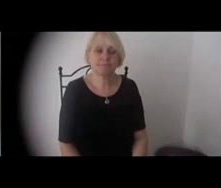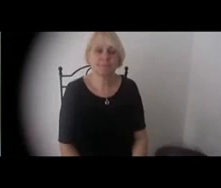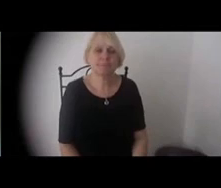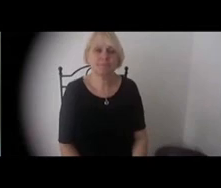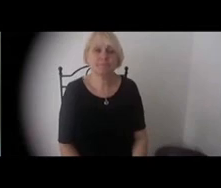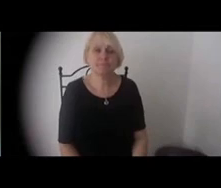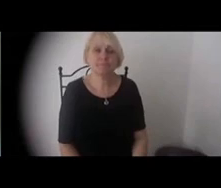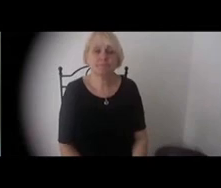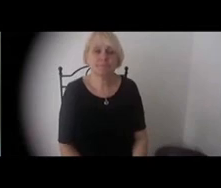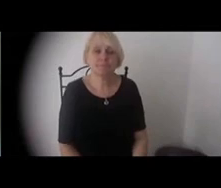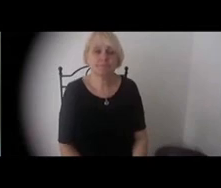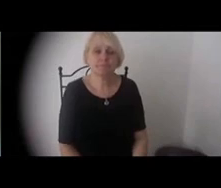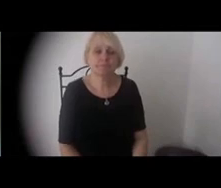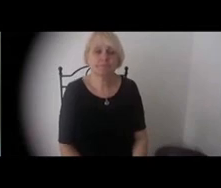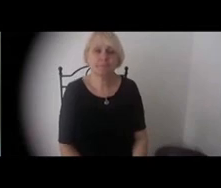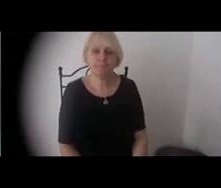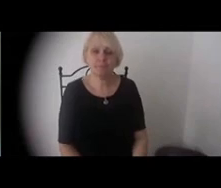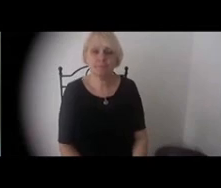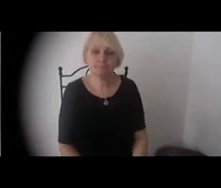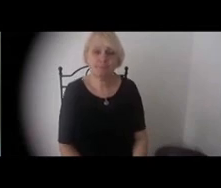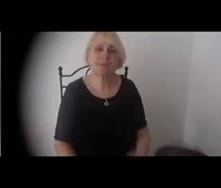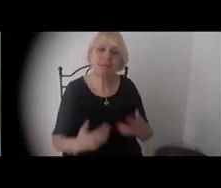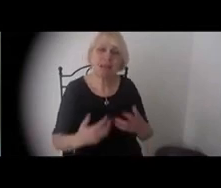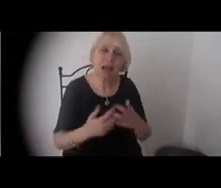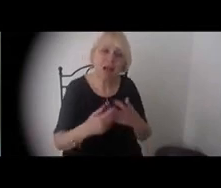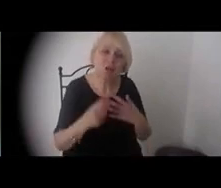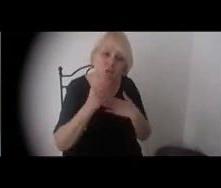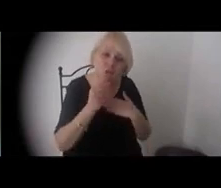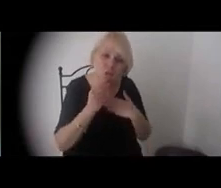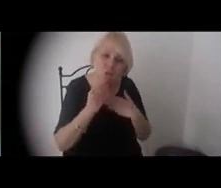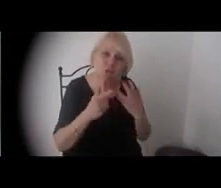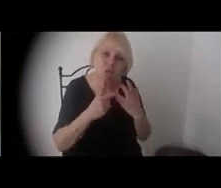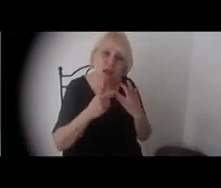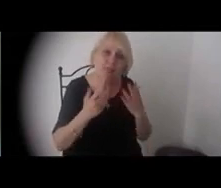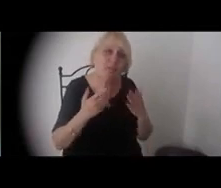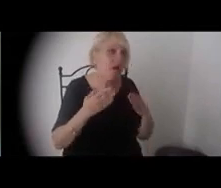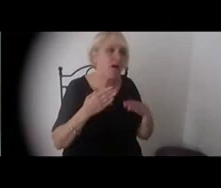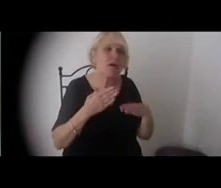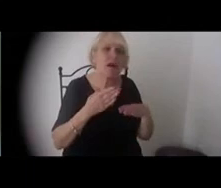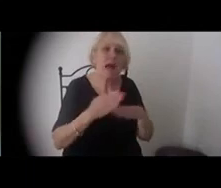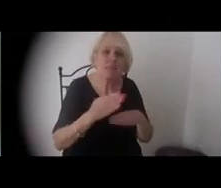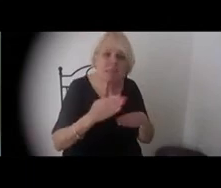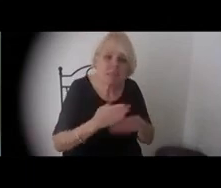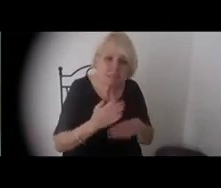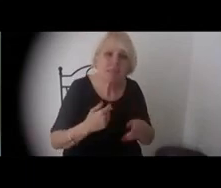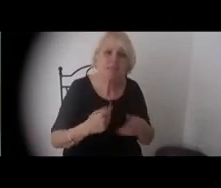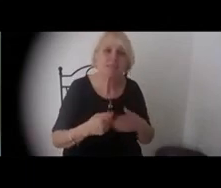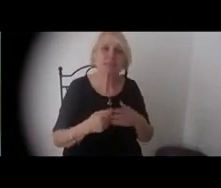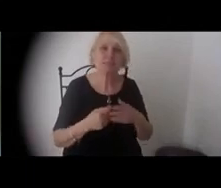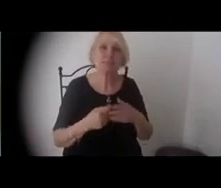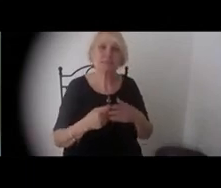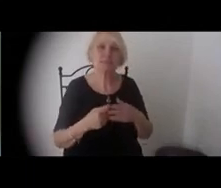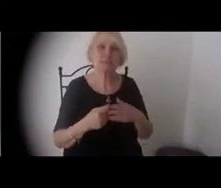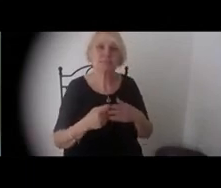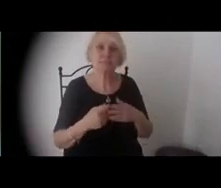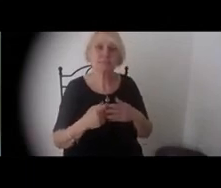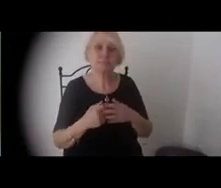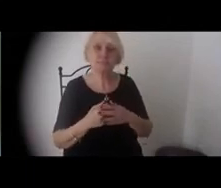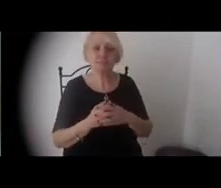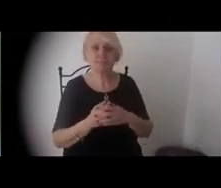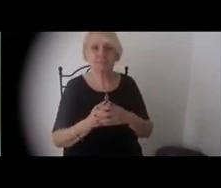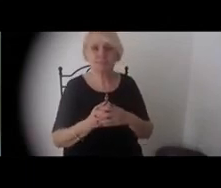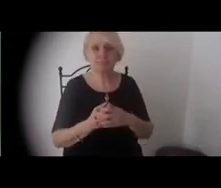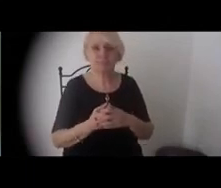kind of linked in to kind of broader activities. I think a bit like